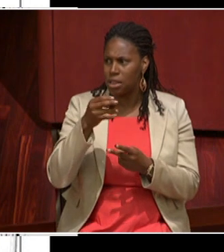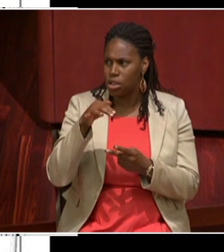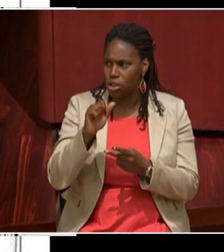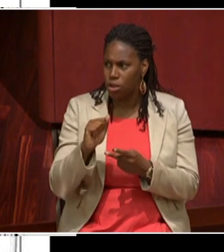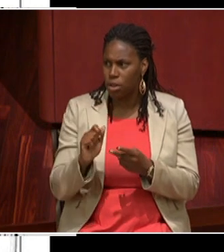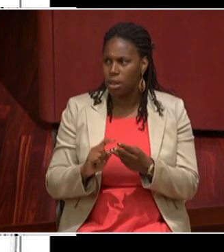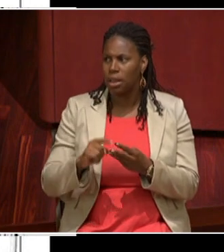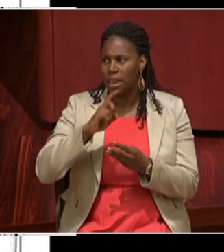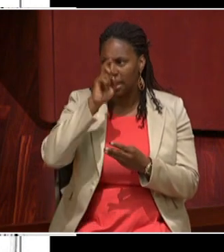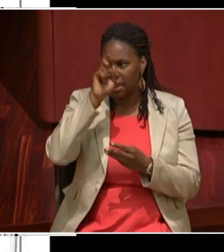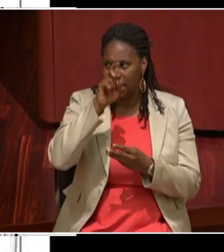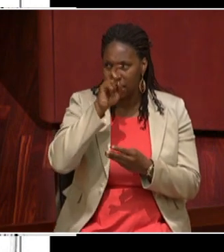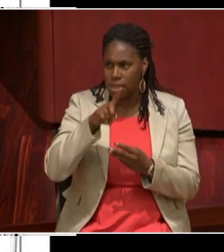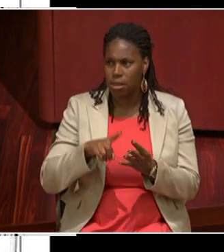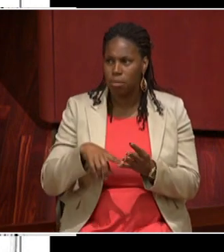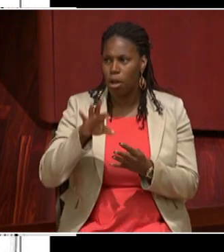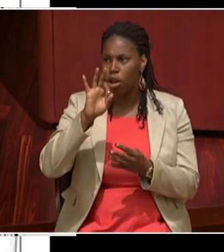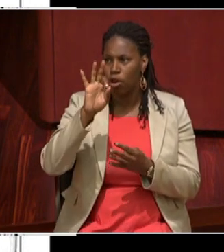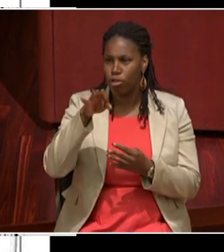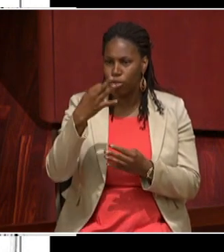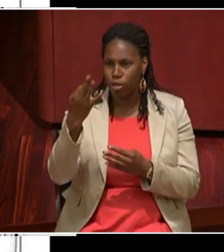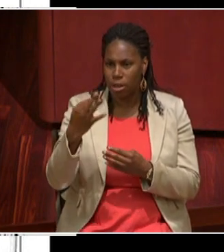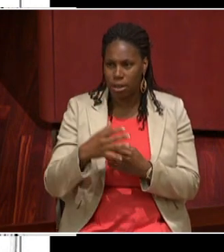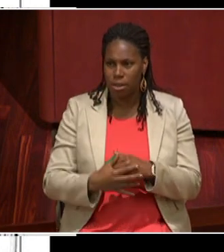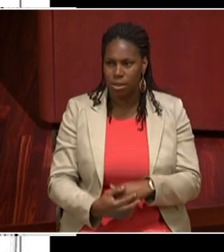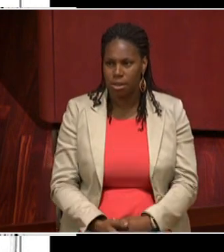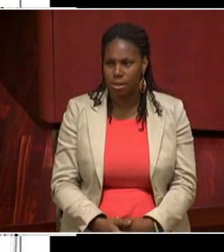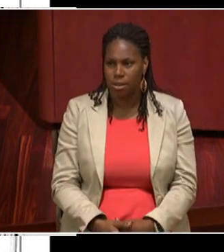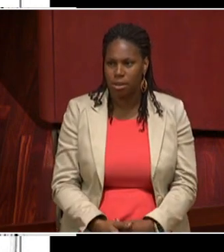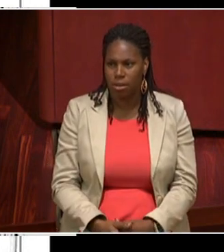Egypt, France, and the British Isles.